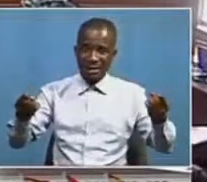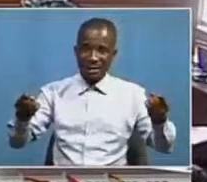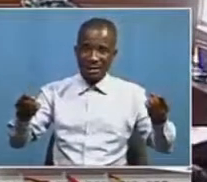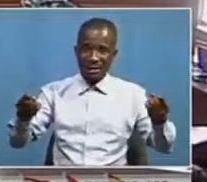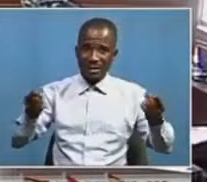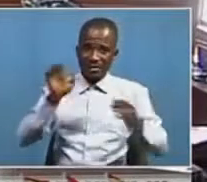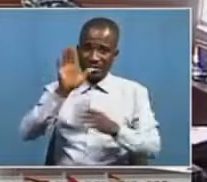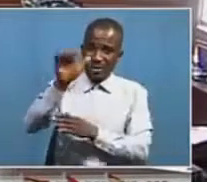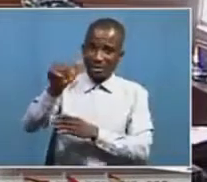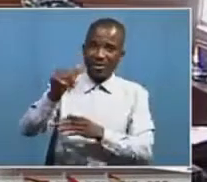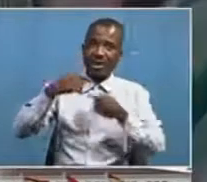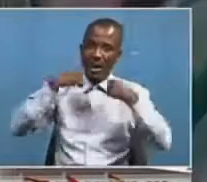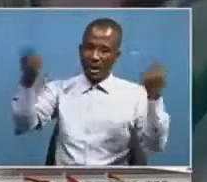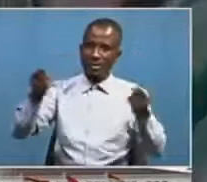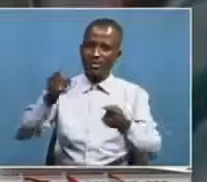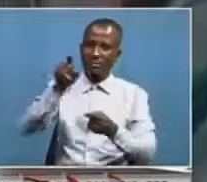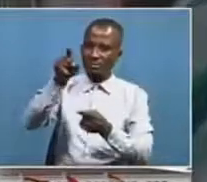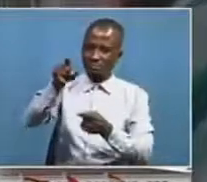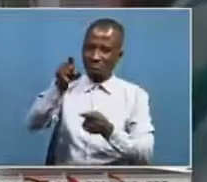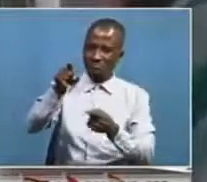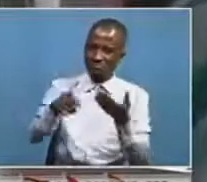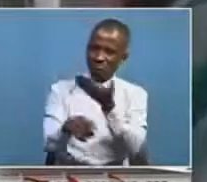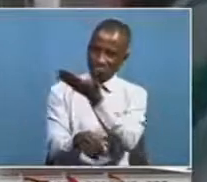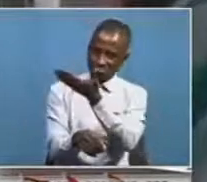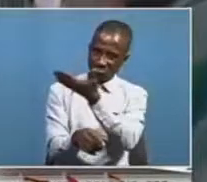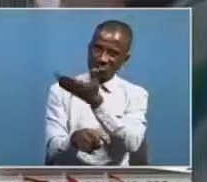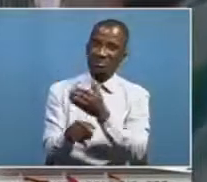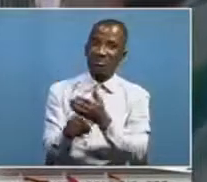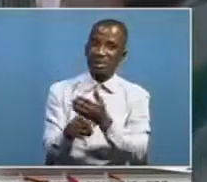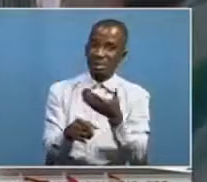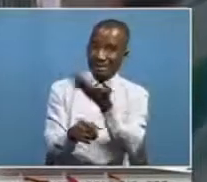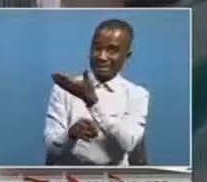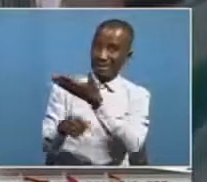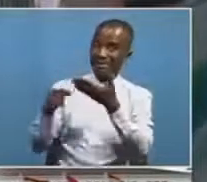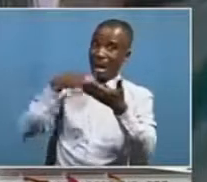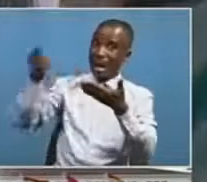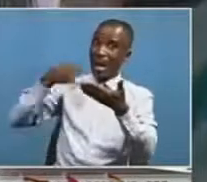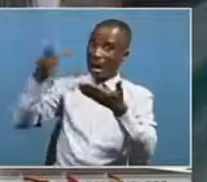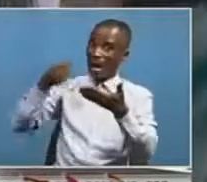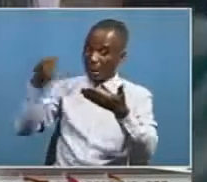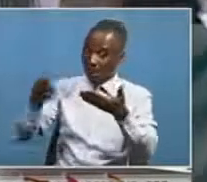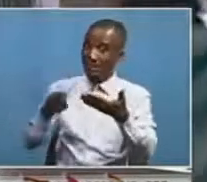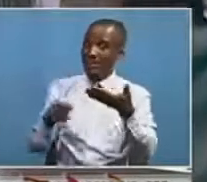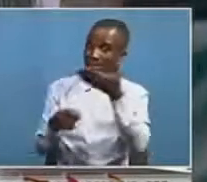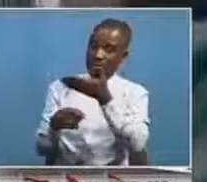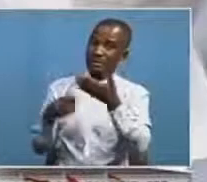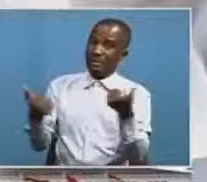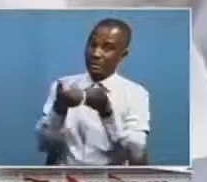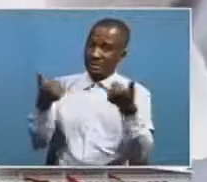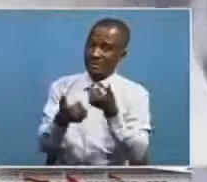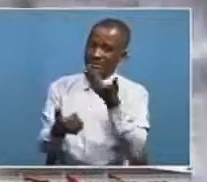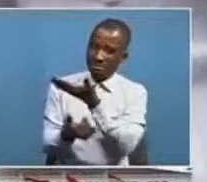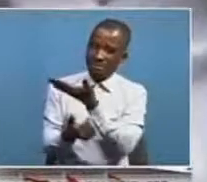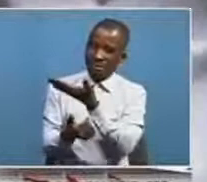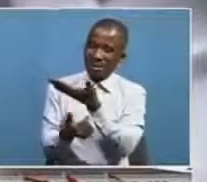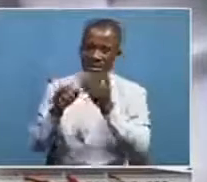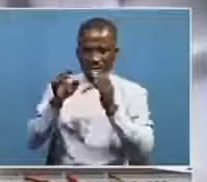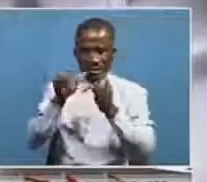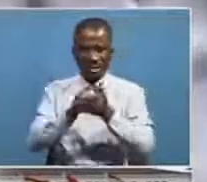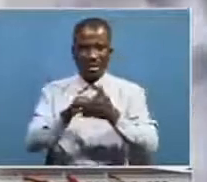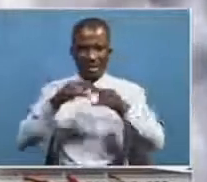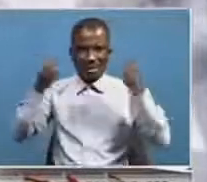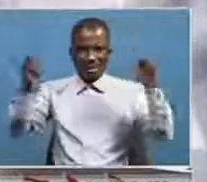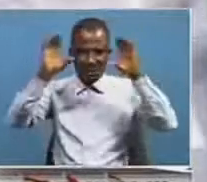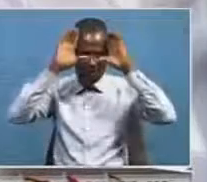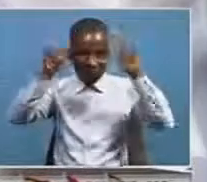Bible, by which he meant they were judging her by her own data, from which the second respondent was declared